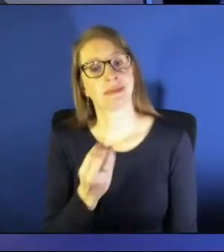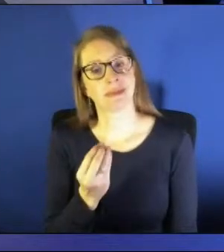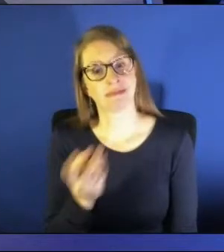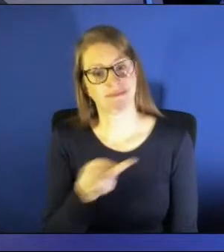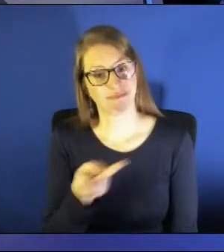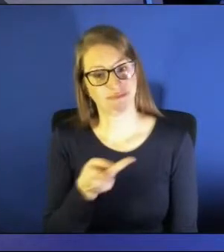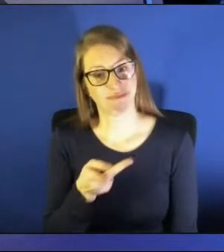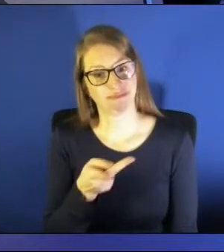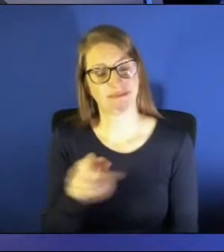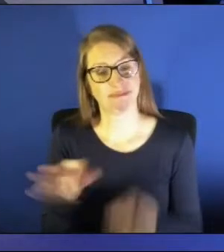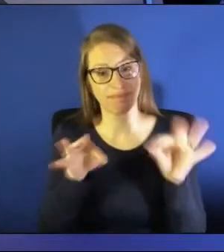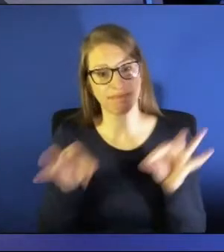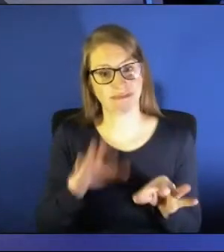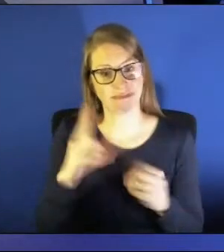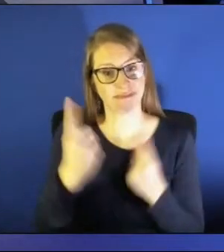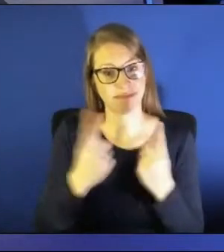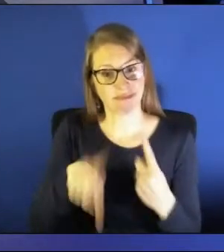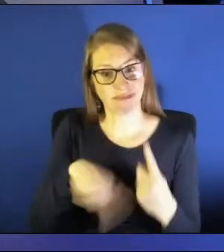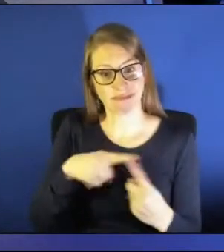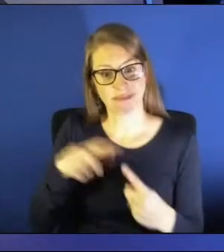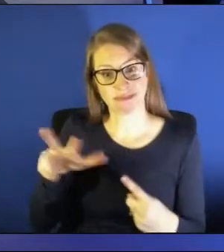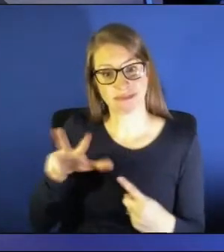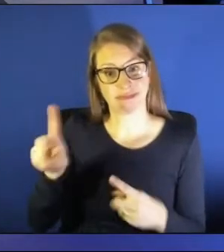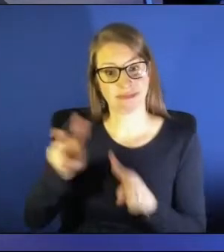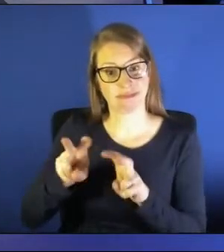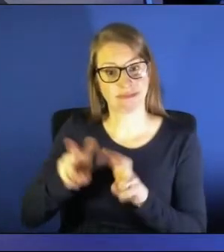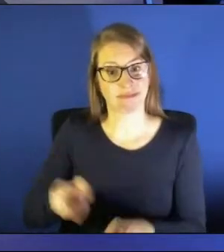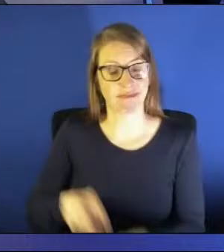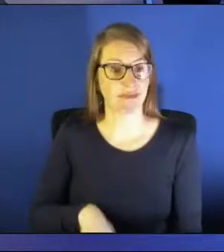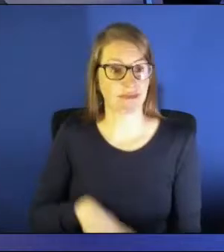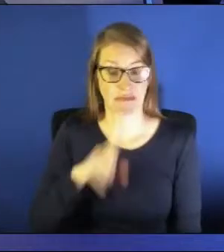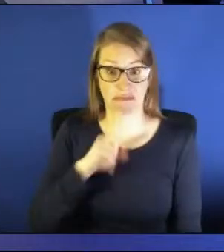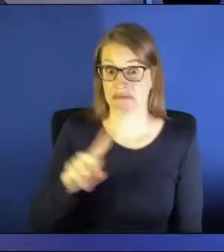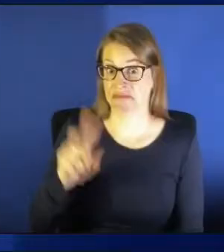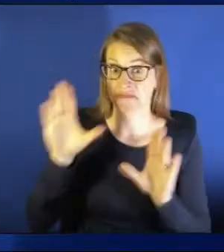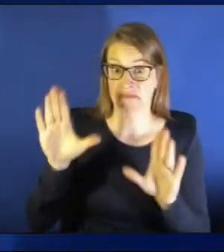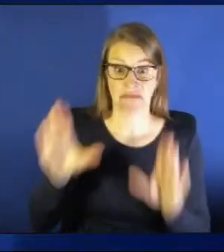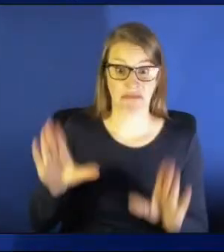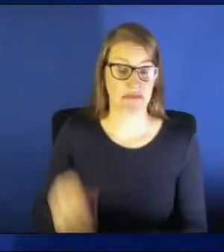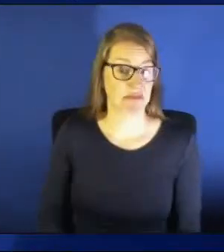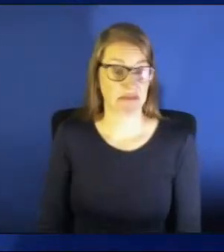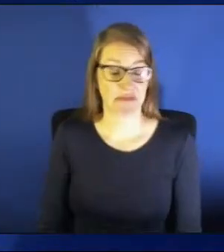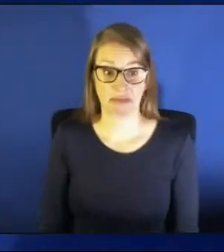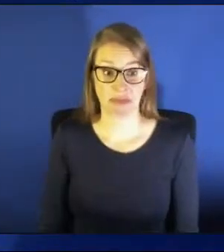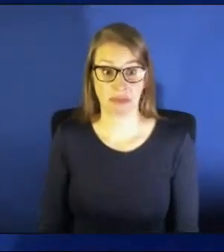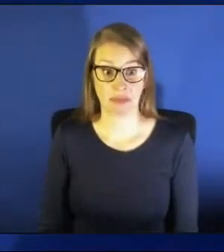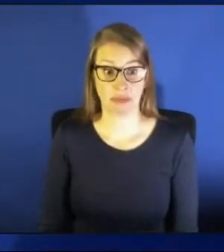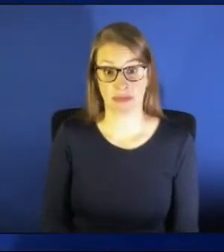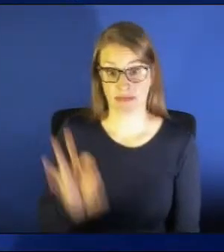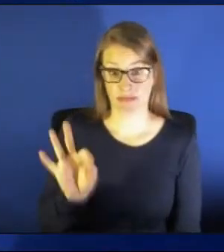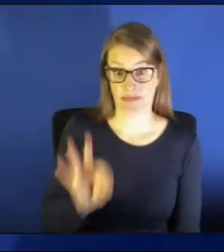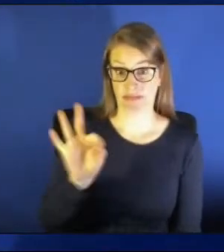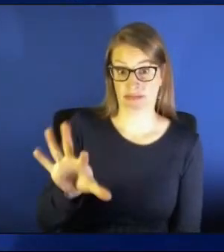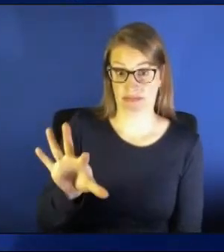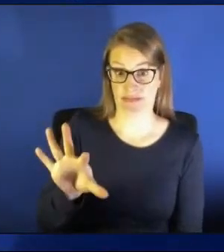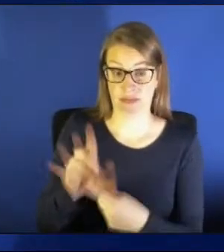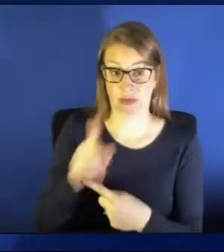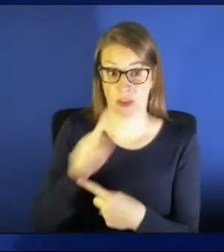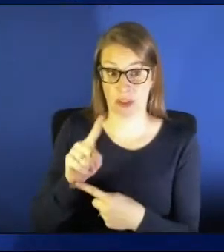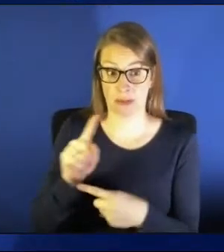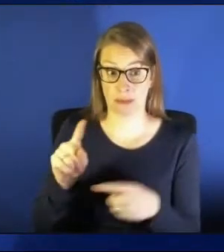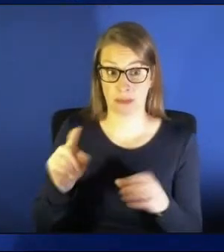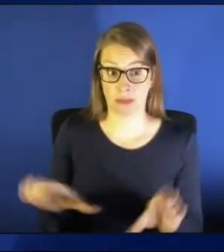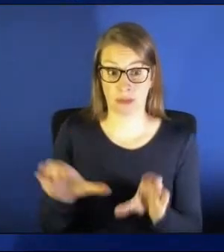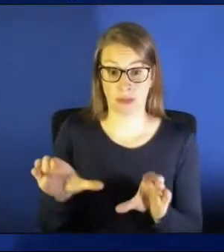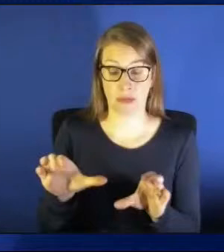me a little bit about your thoughts on this 3D analysis. Oh, I think it's excellent. Well, I put a plug in for the Performance Center, though. Dana